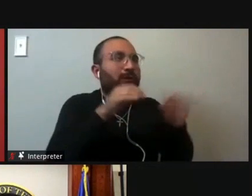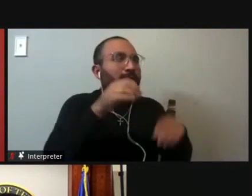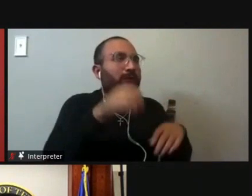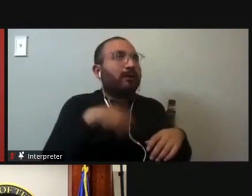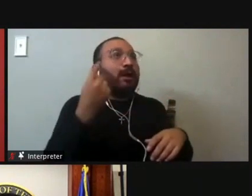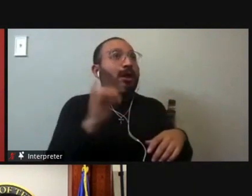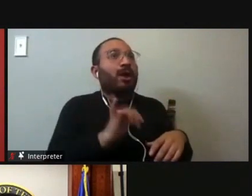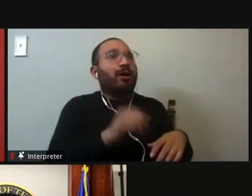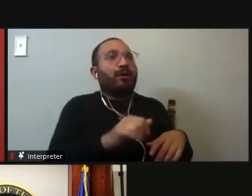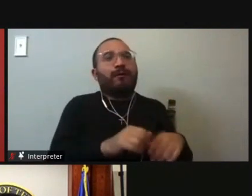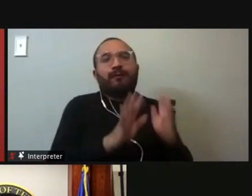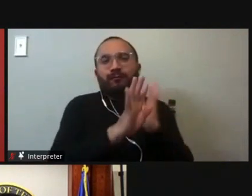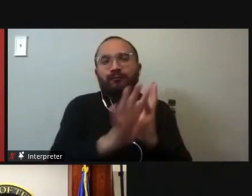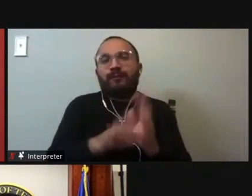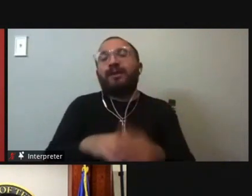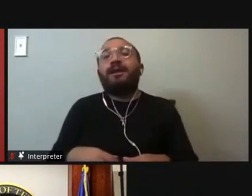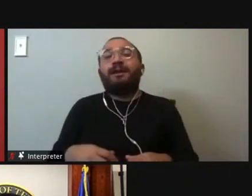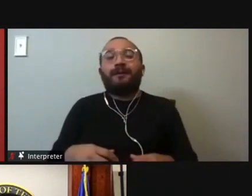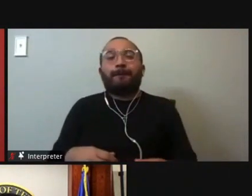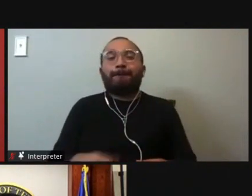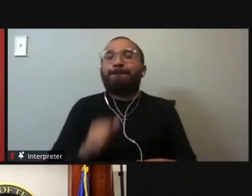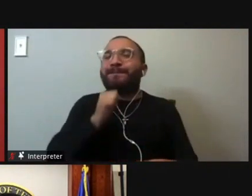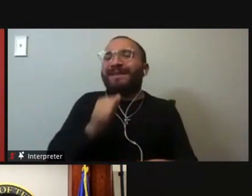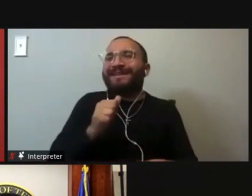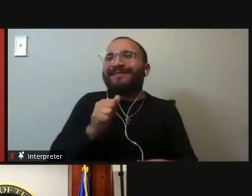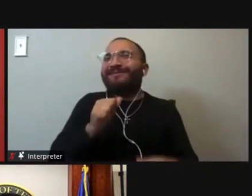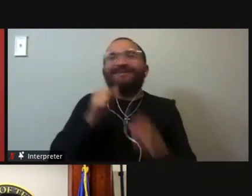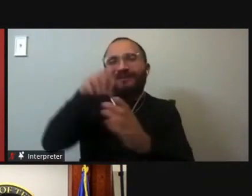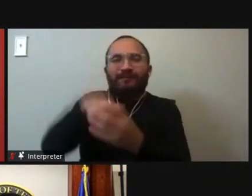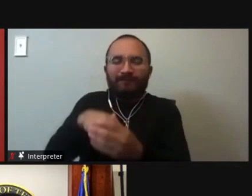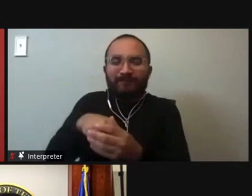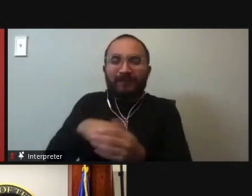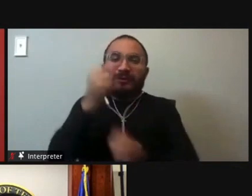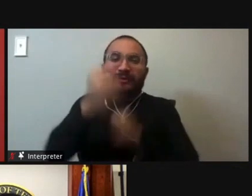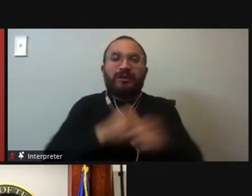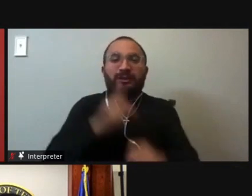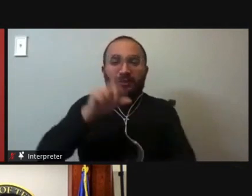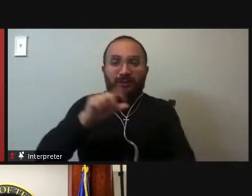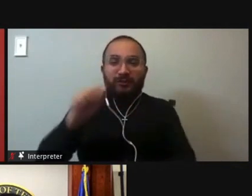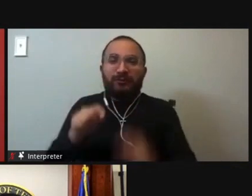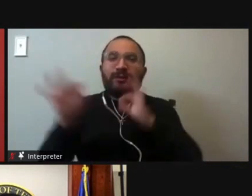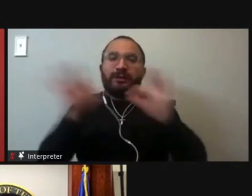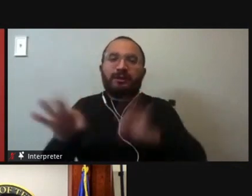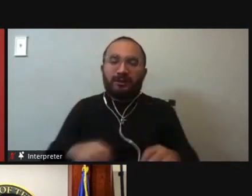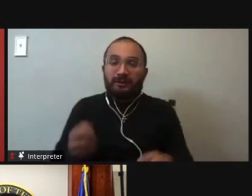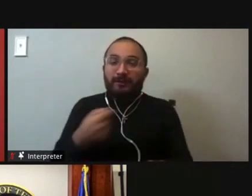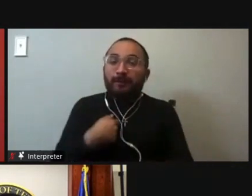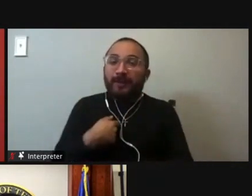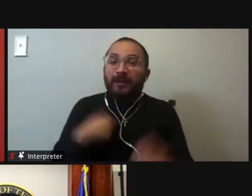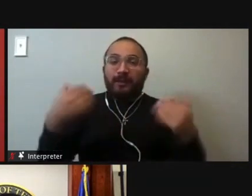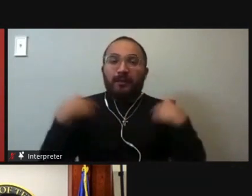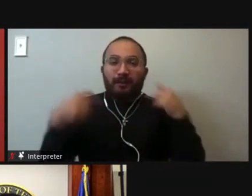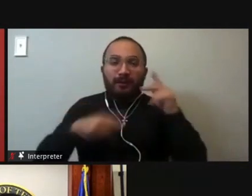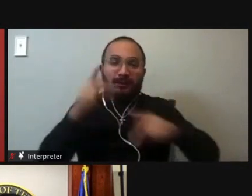I don't buy it that they aren't as civically engaged. I think what 2020 is telling us quite honestly, is that the young